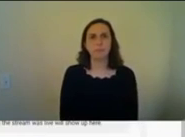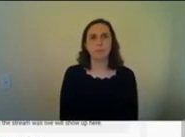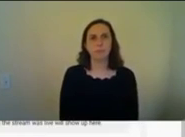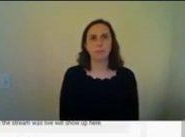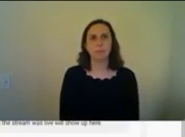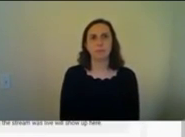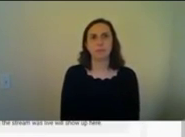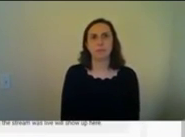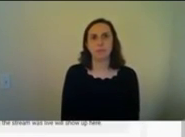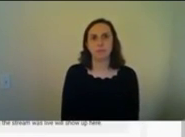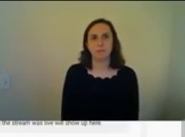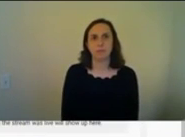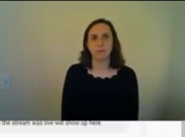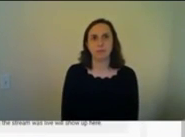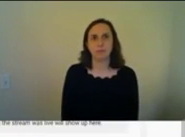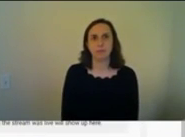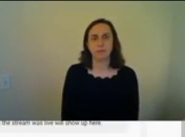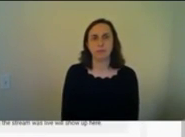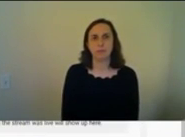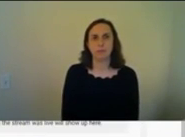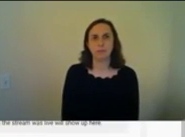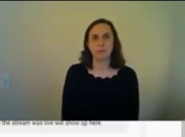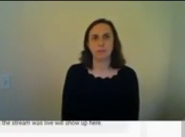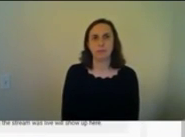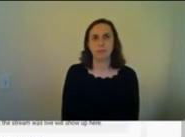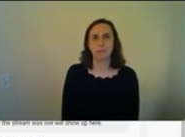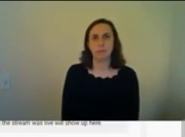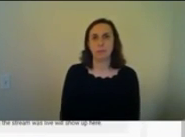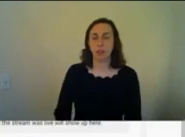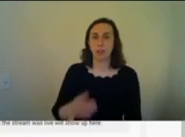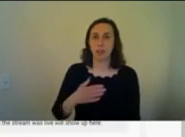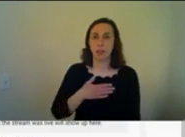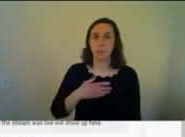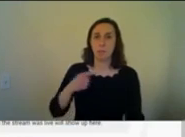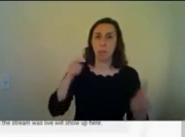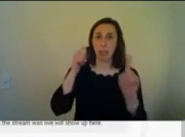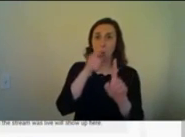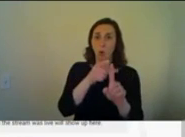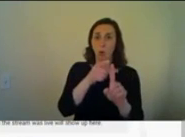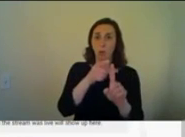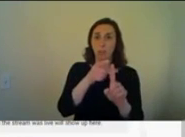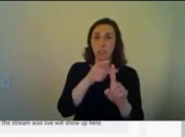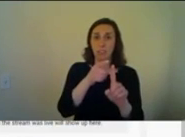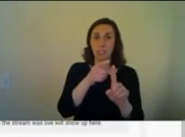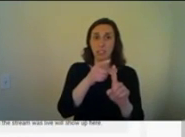Now my goal is to take this division and get something where I have the quotient